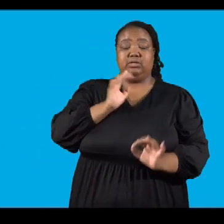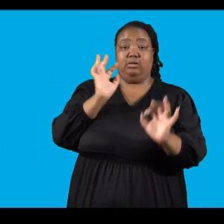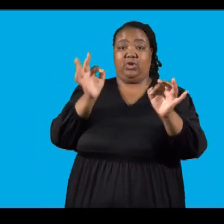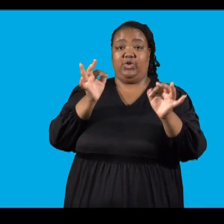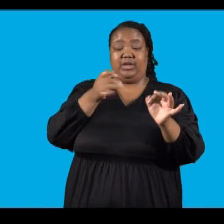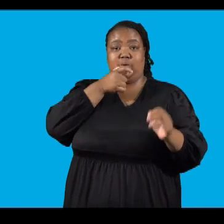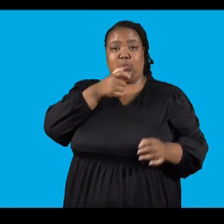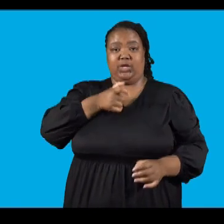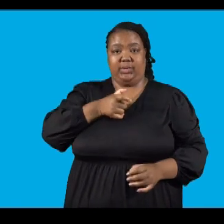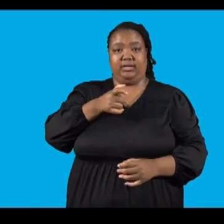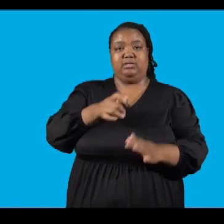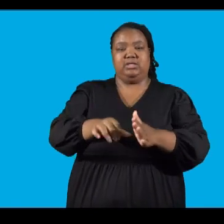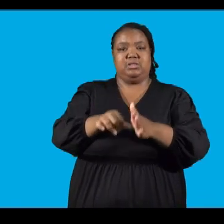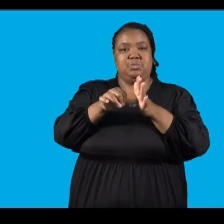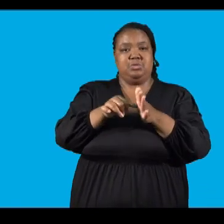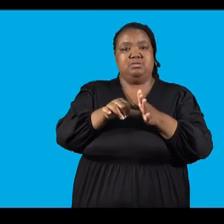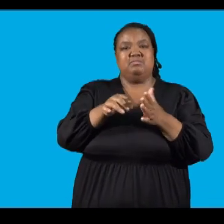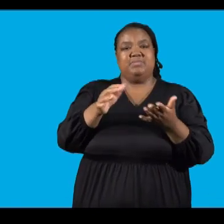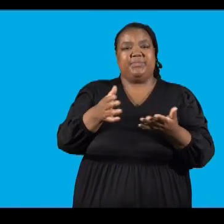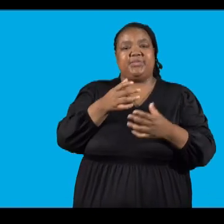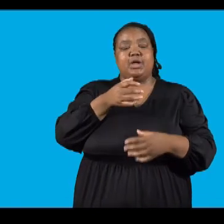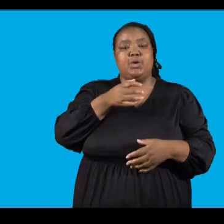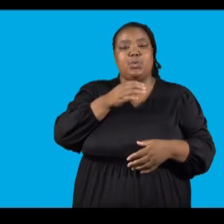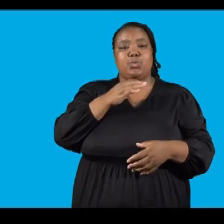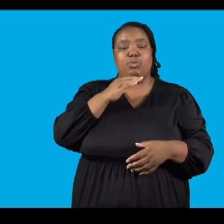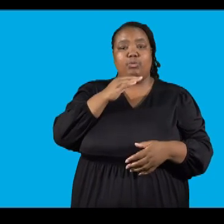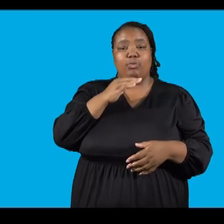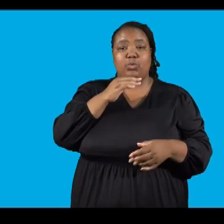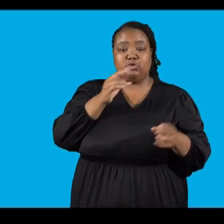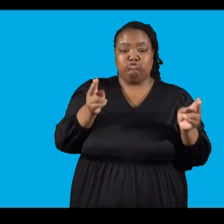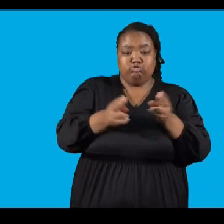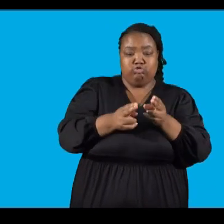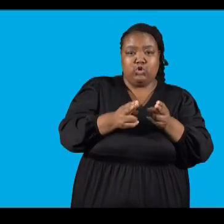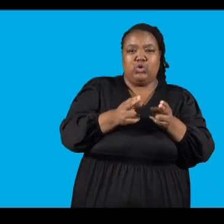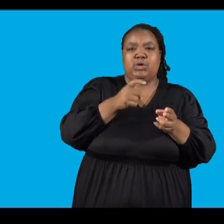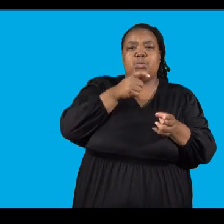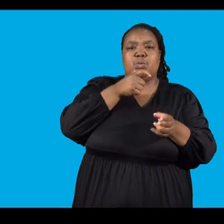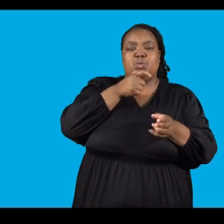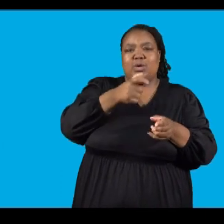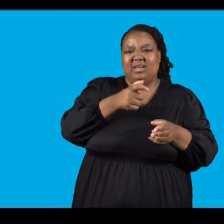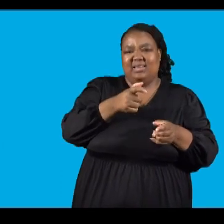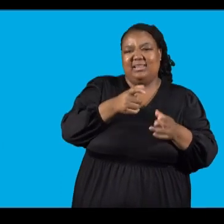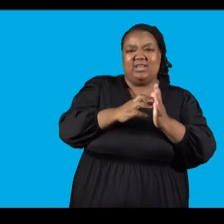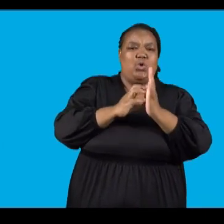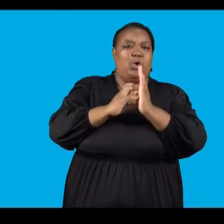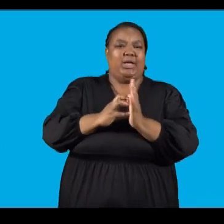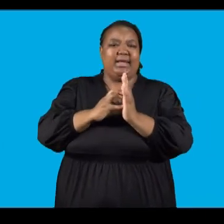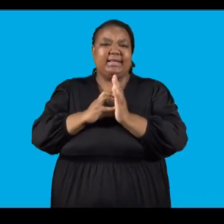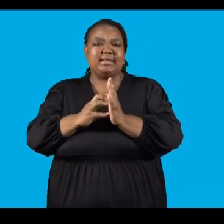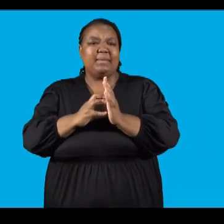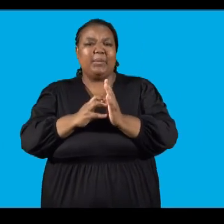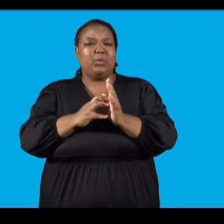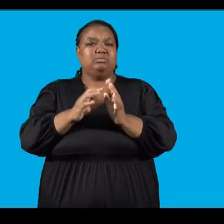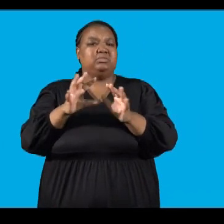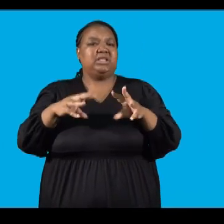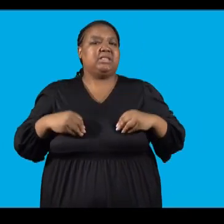term. Of importance is to realize that abbreviations, acronyms, and examples